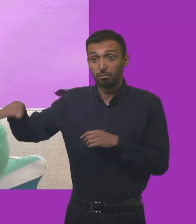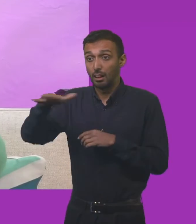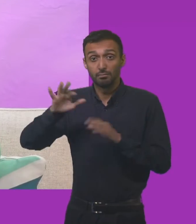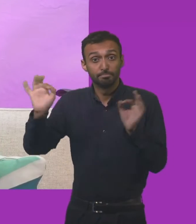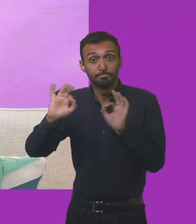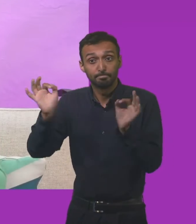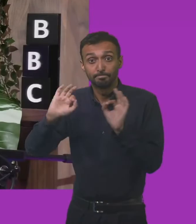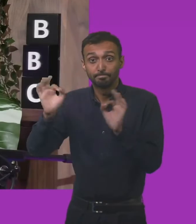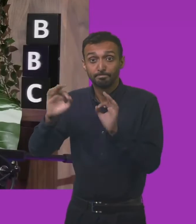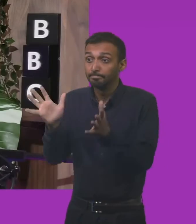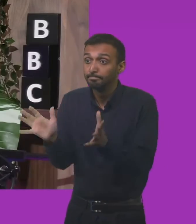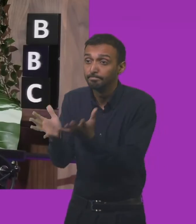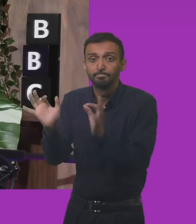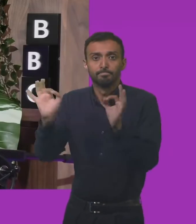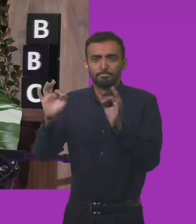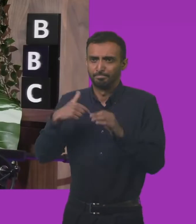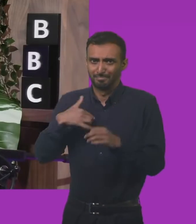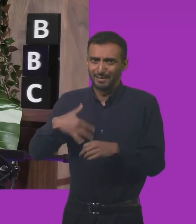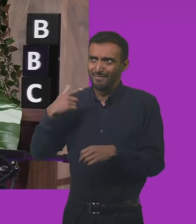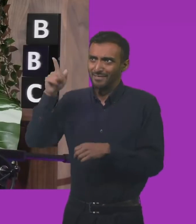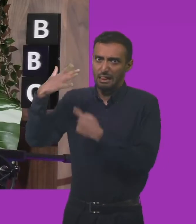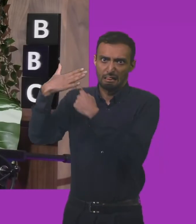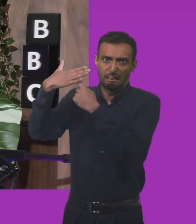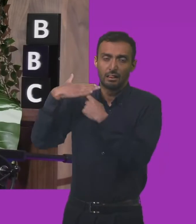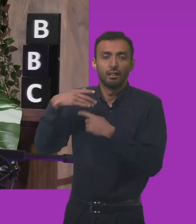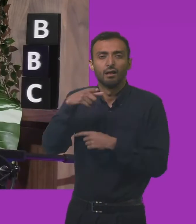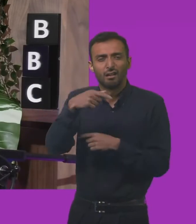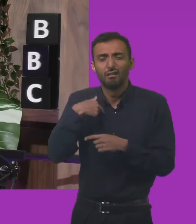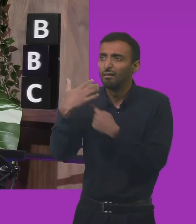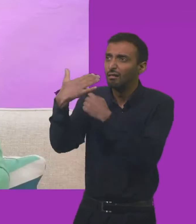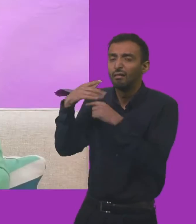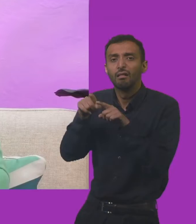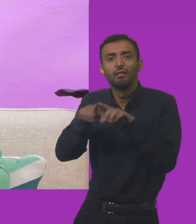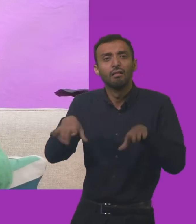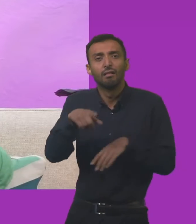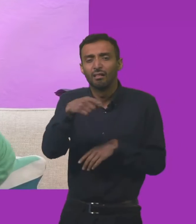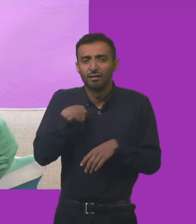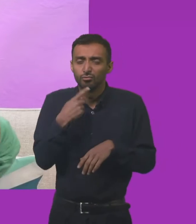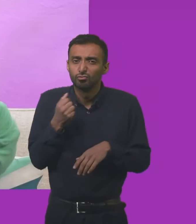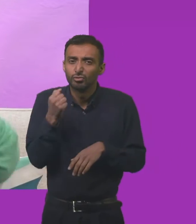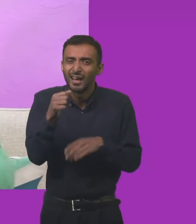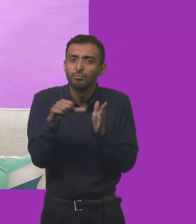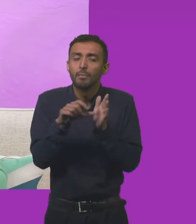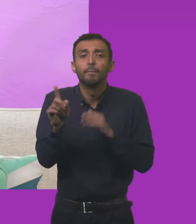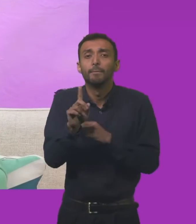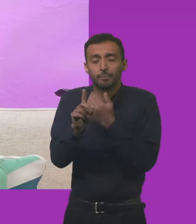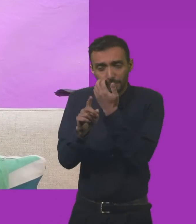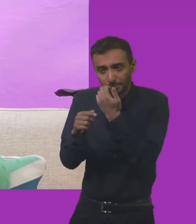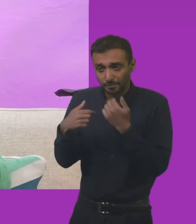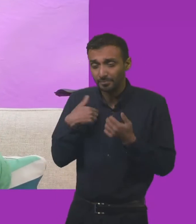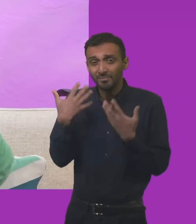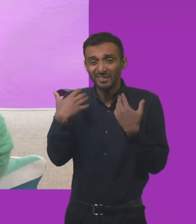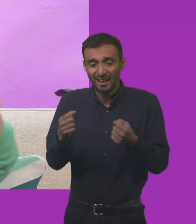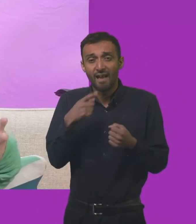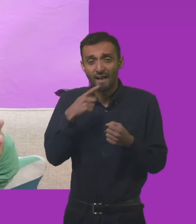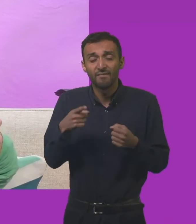stifled. And so in what way were you stifled? So you mentioned train drama. What happened there? Oh, good Lord. So I have a mobility scooter, which in this country is